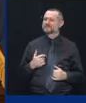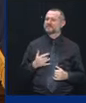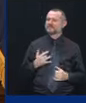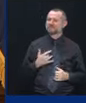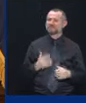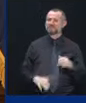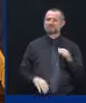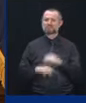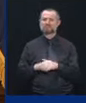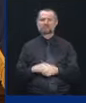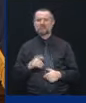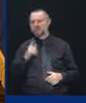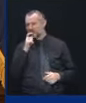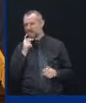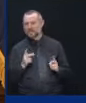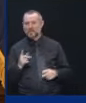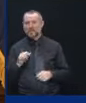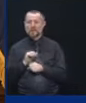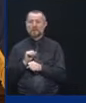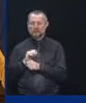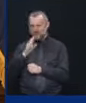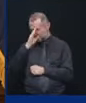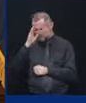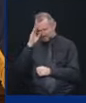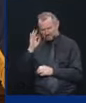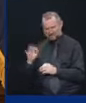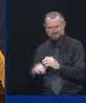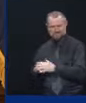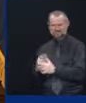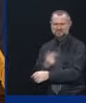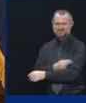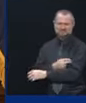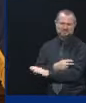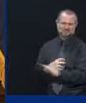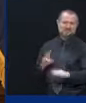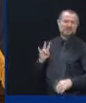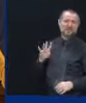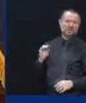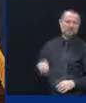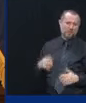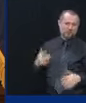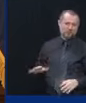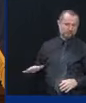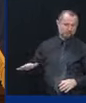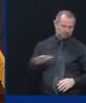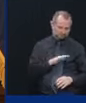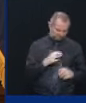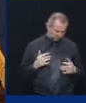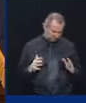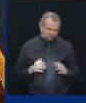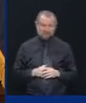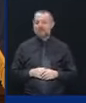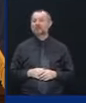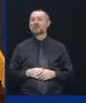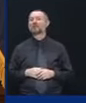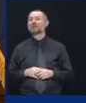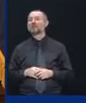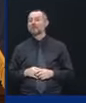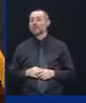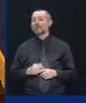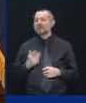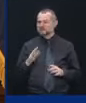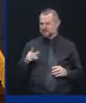hospital workers, where we're at about 75% of hospital workers have received